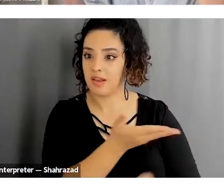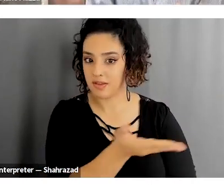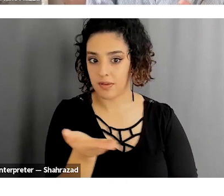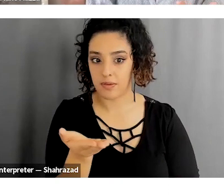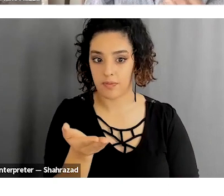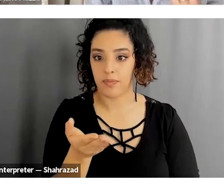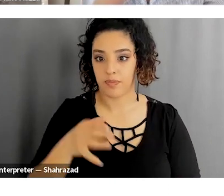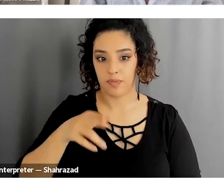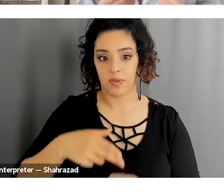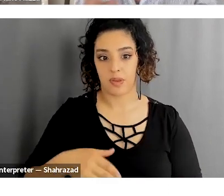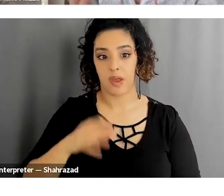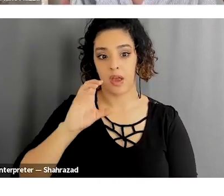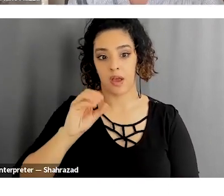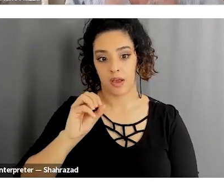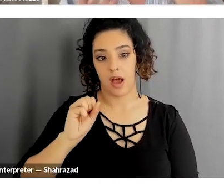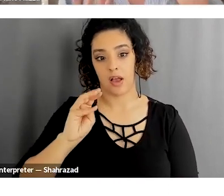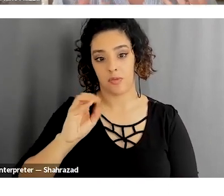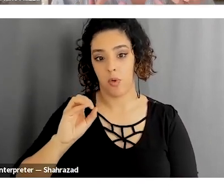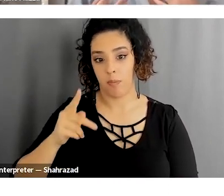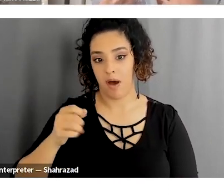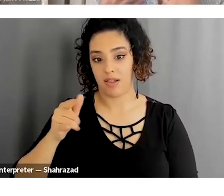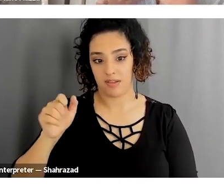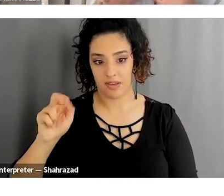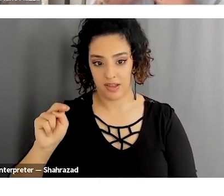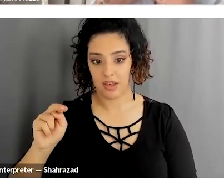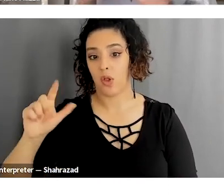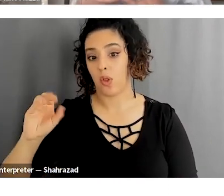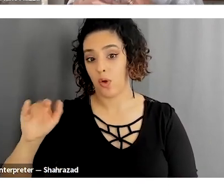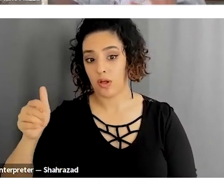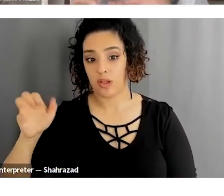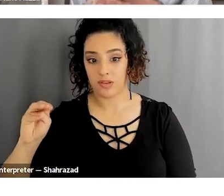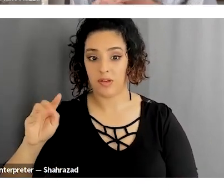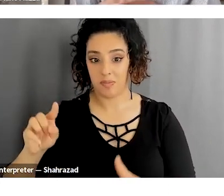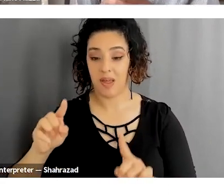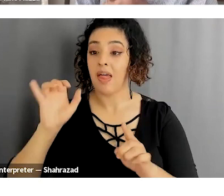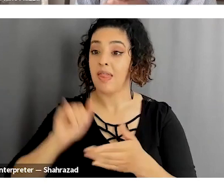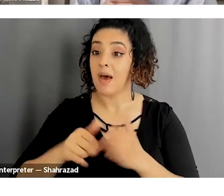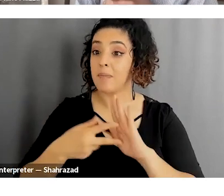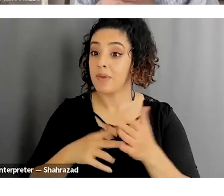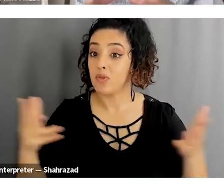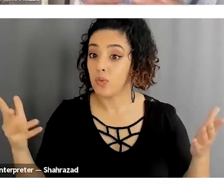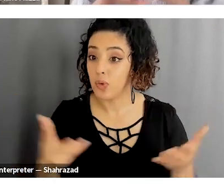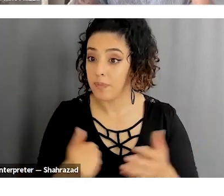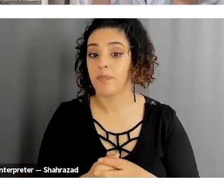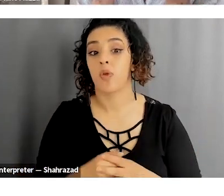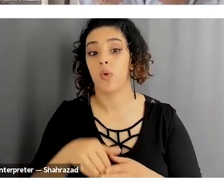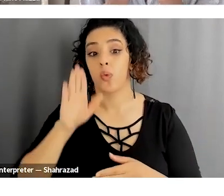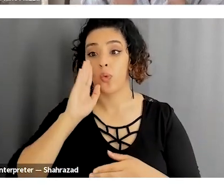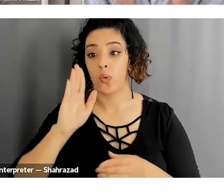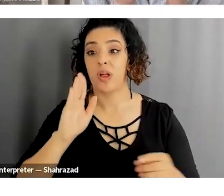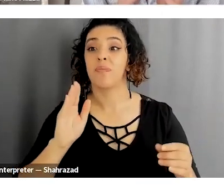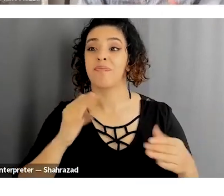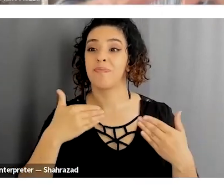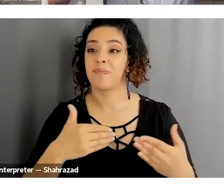Cosmopolitan localism by Wolfgang Sachs. So what that means exactly is creating networks that kind of have